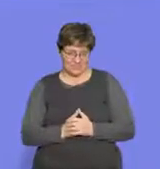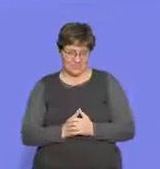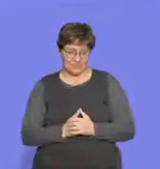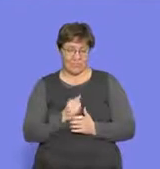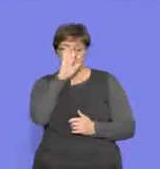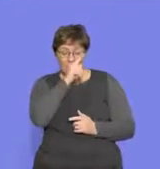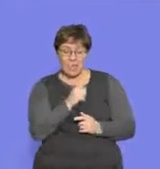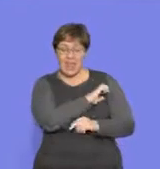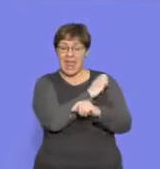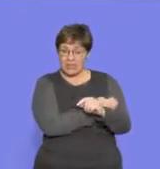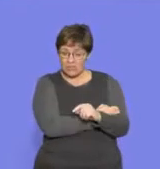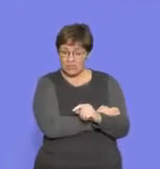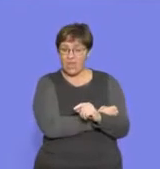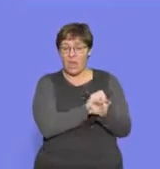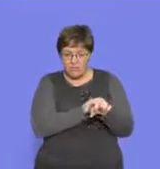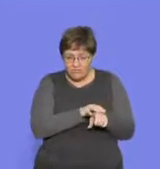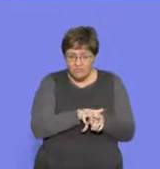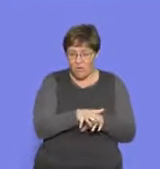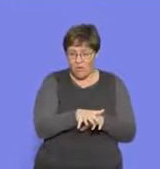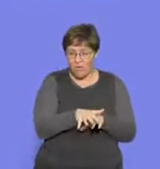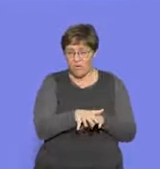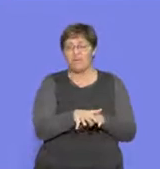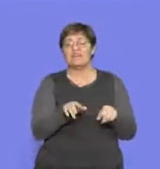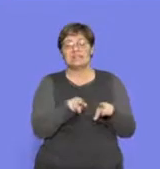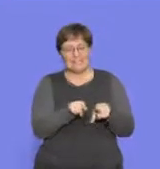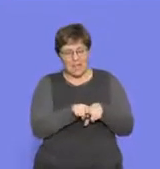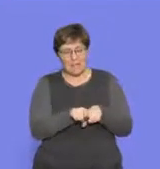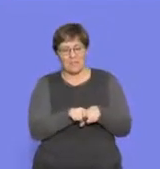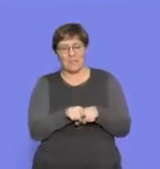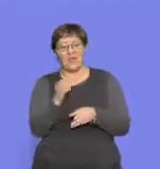energy flows in an ecosystem. Along with that, there's an exchange of